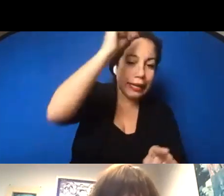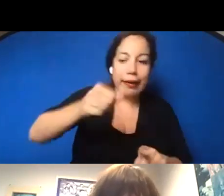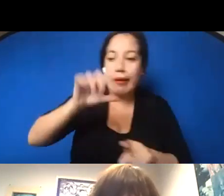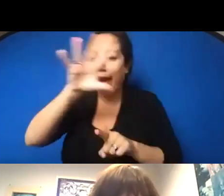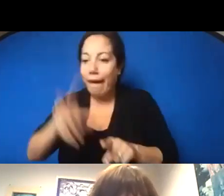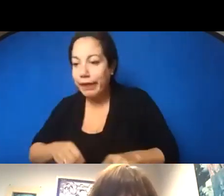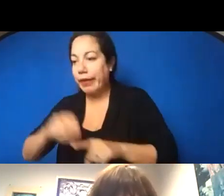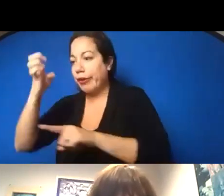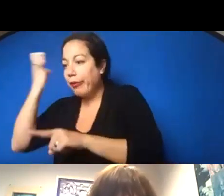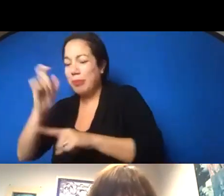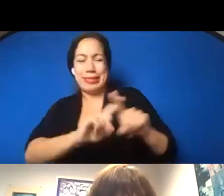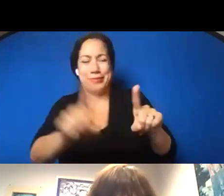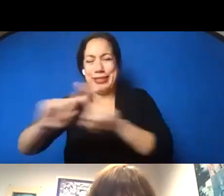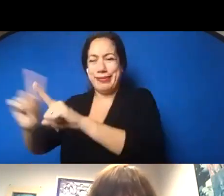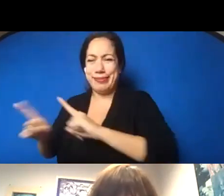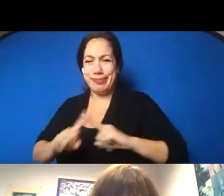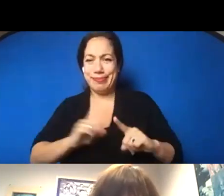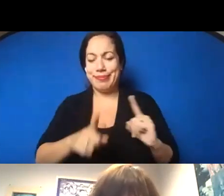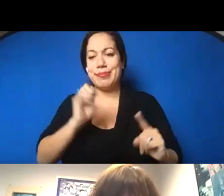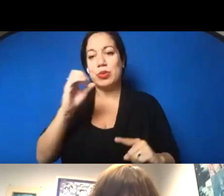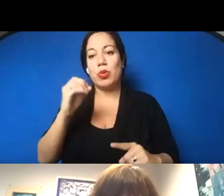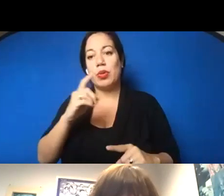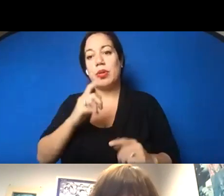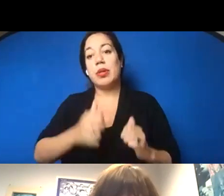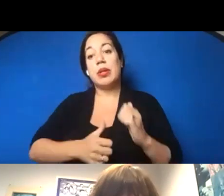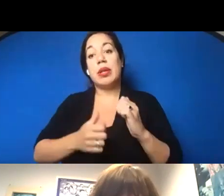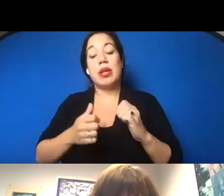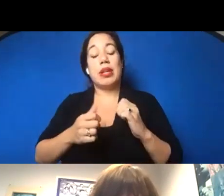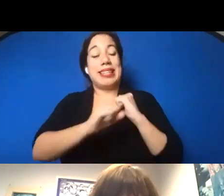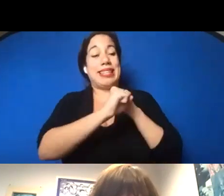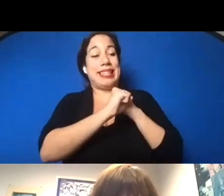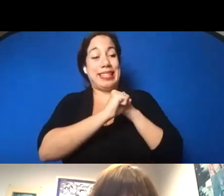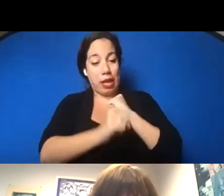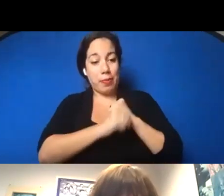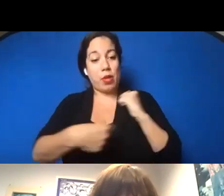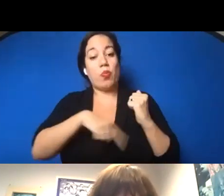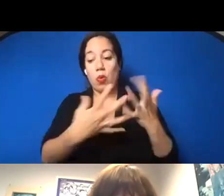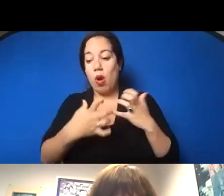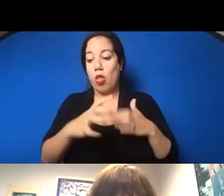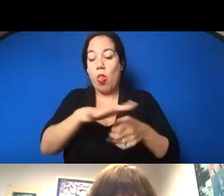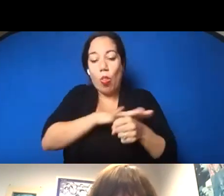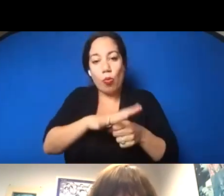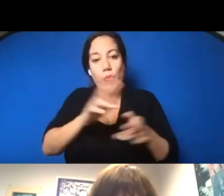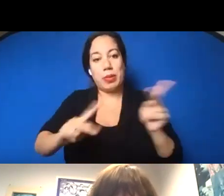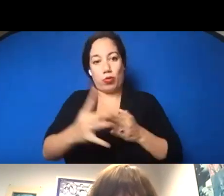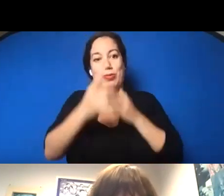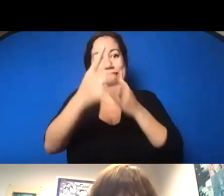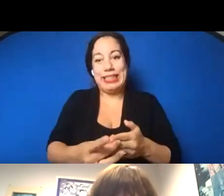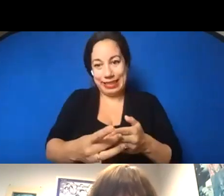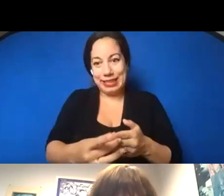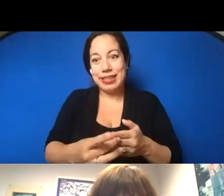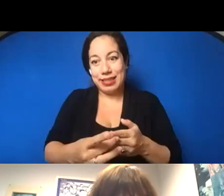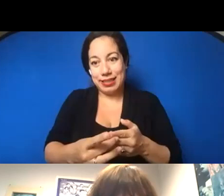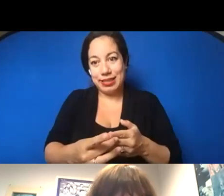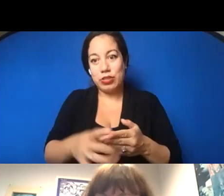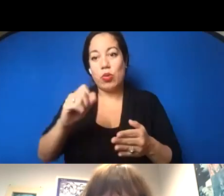So the idea is for most of the campaigns to be led by local people on the ground, then build global solidarity